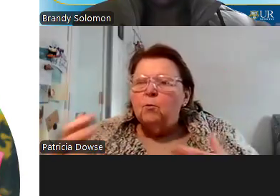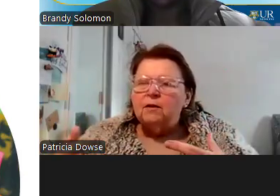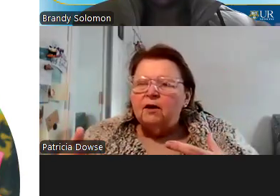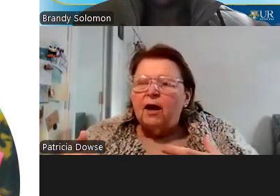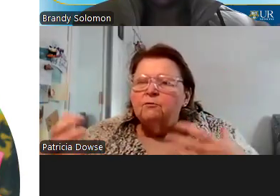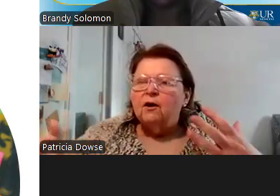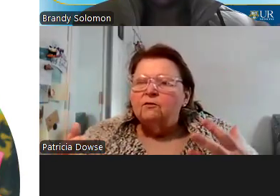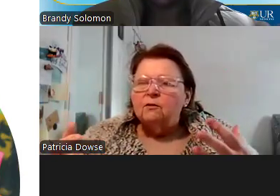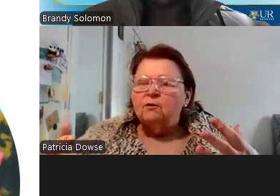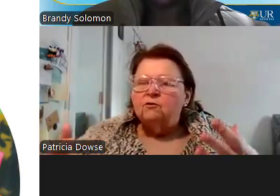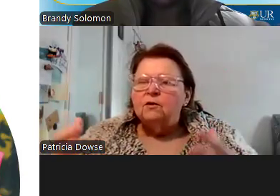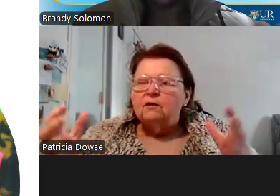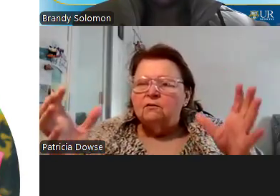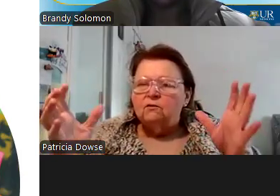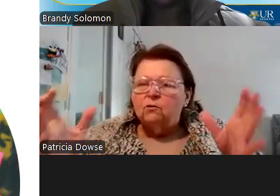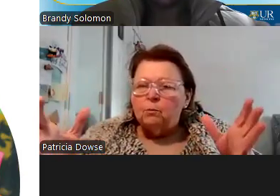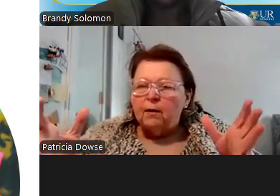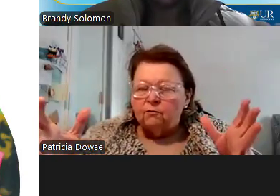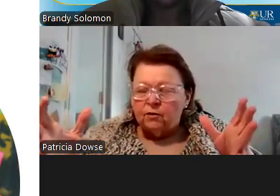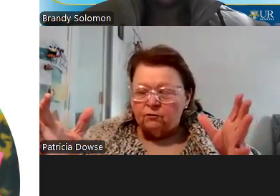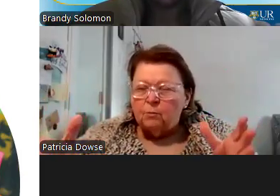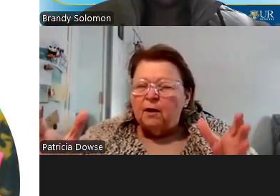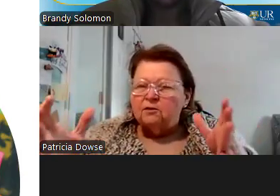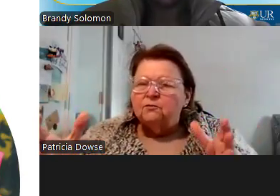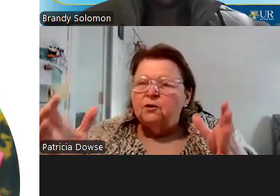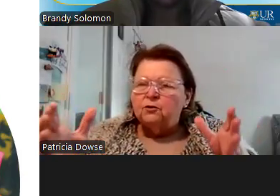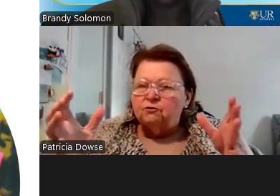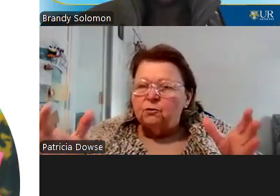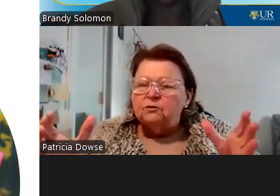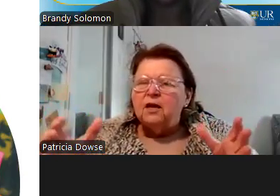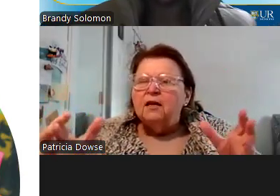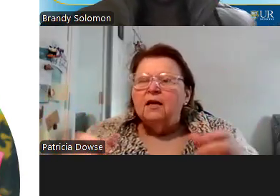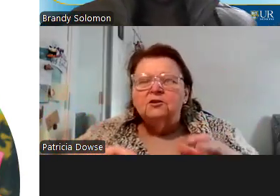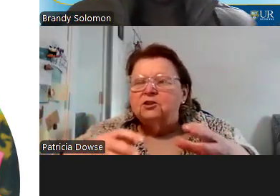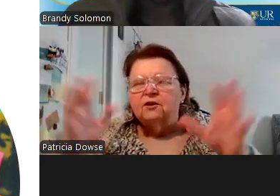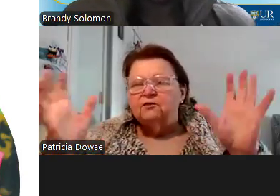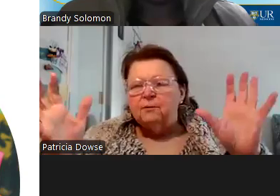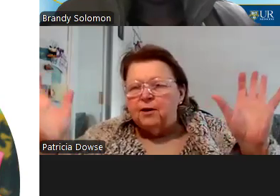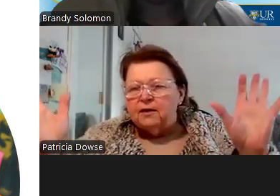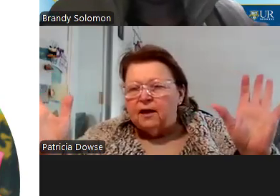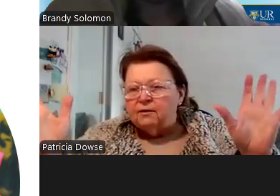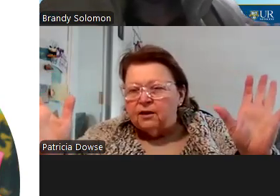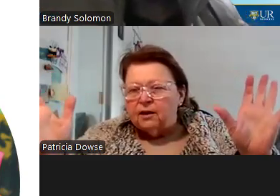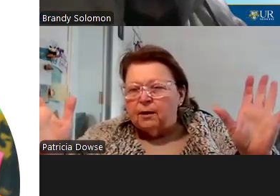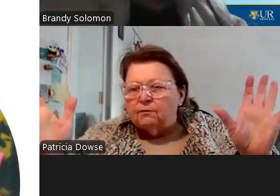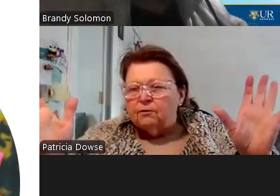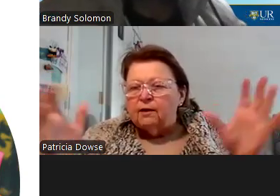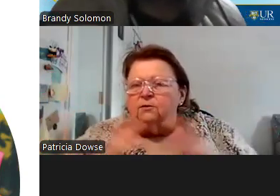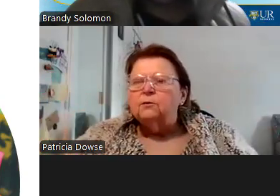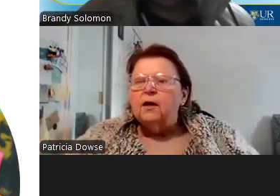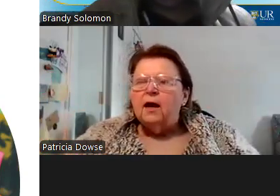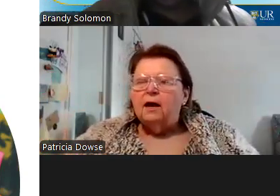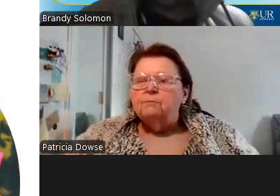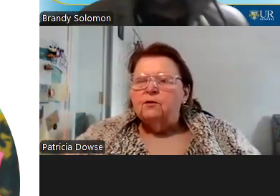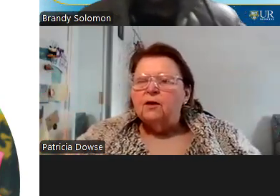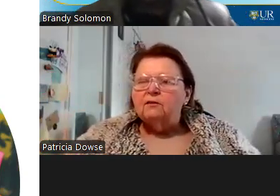is a moment in time for us to make sure that this is a toolbox that's full of good tools, not just stuff that Brandy and I are thinking about. Okay,